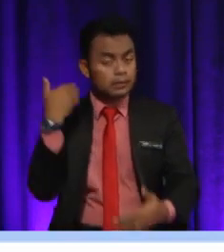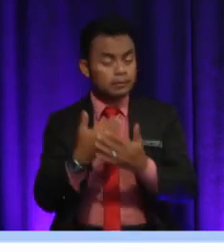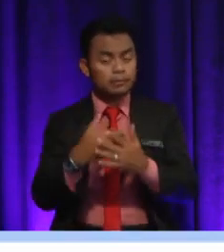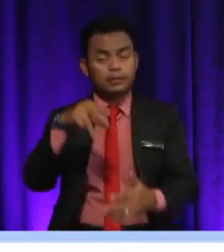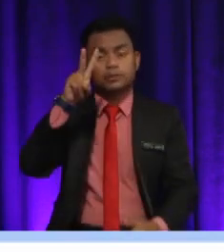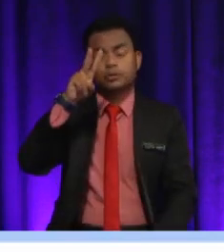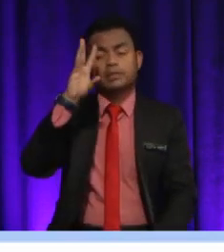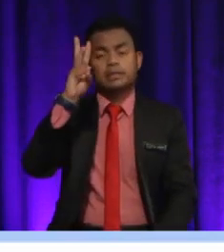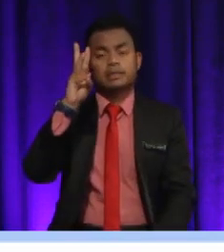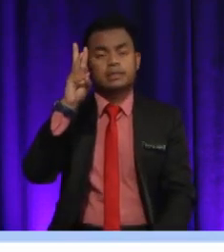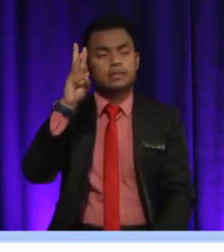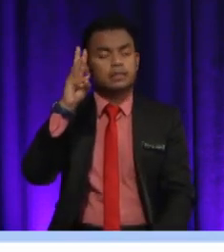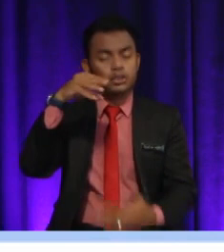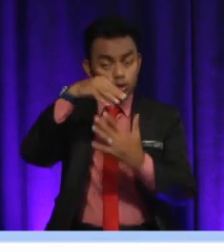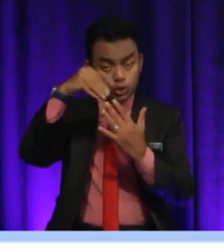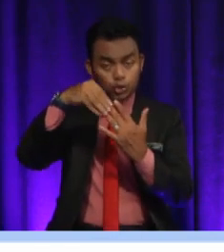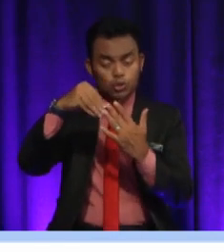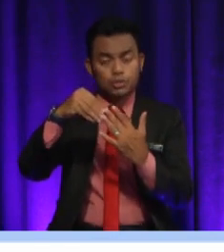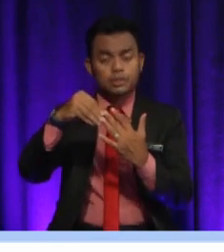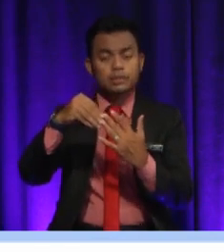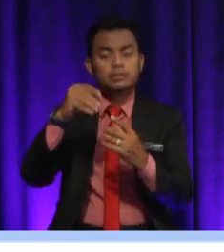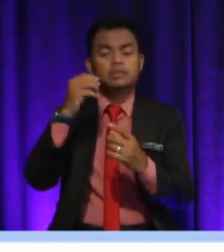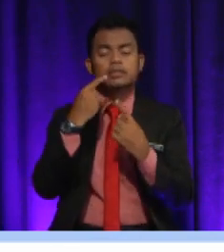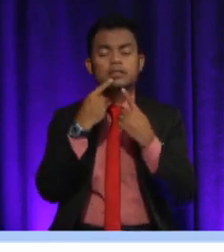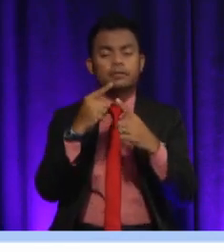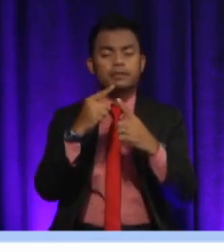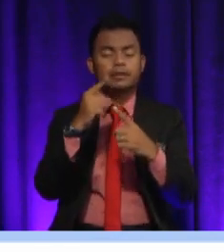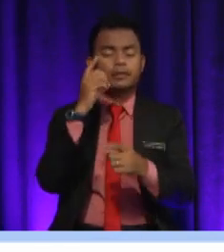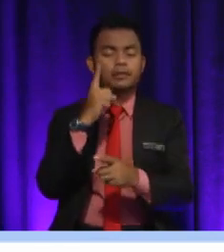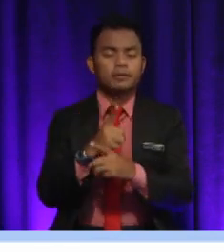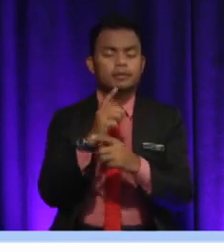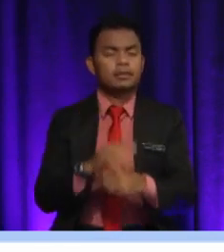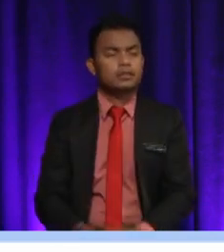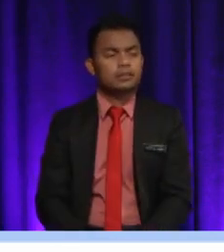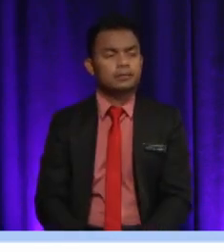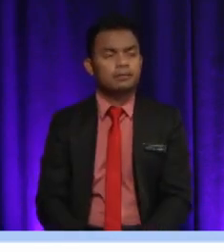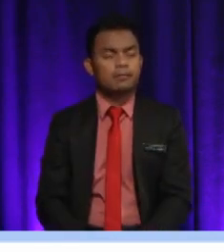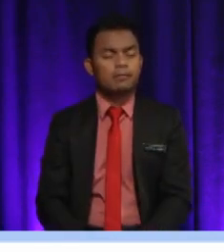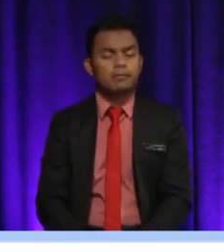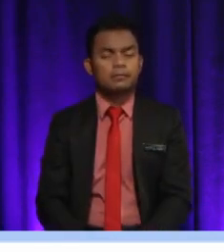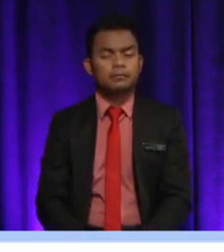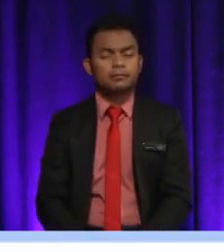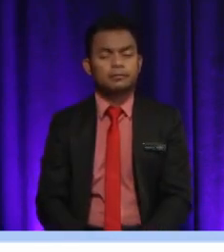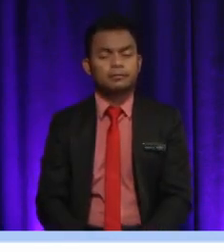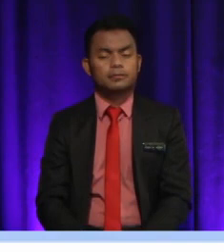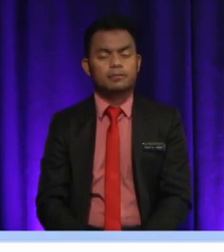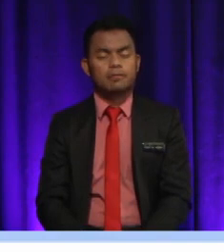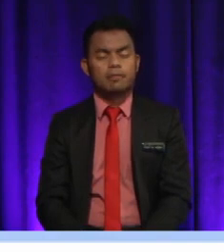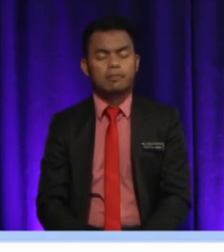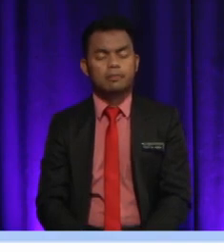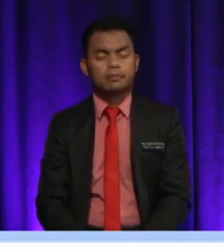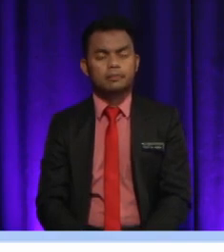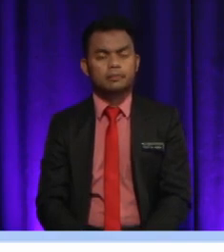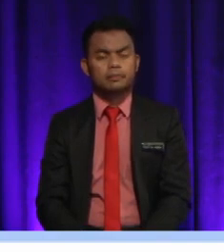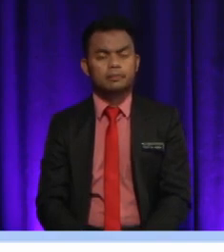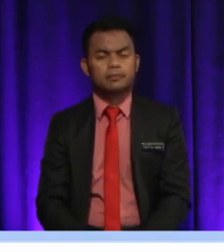the instruction that we have. And then, this is the continuation of the article, and there's a total